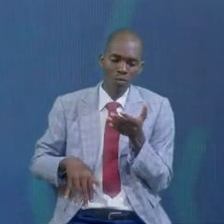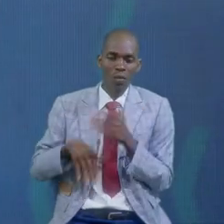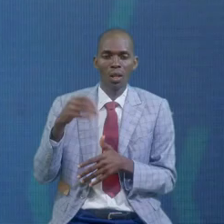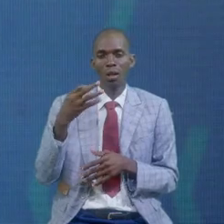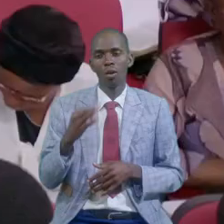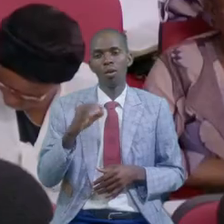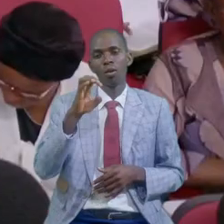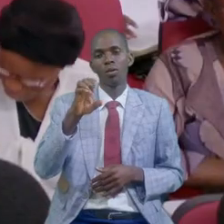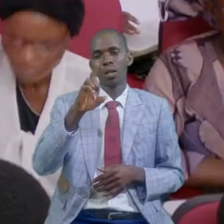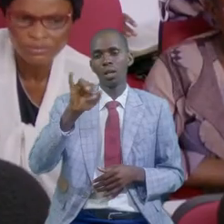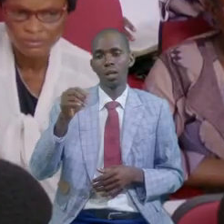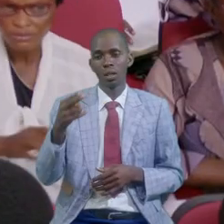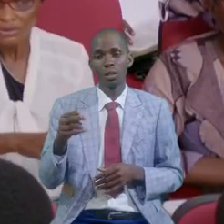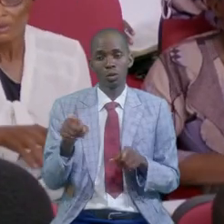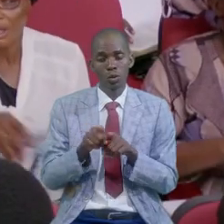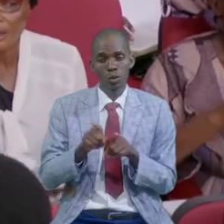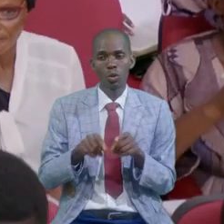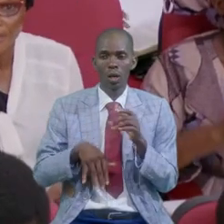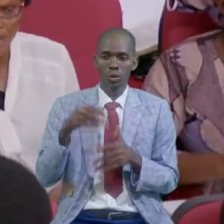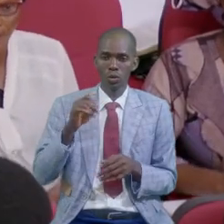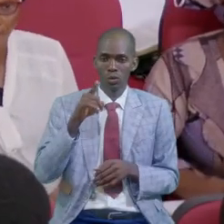The trembling spirit is taken out of you.